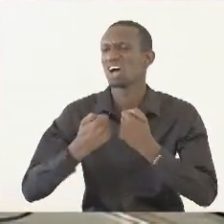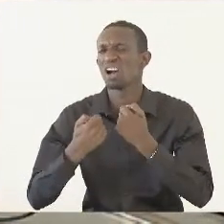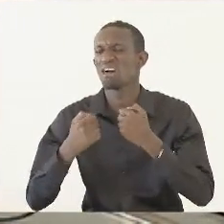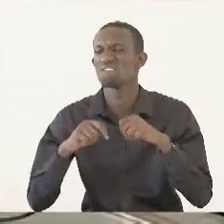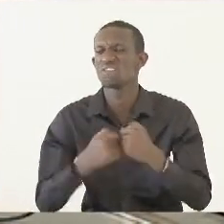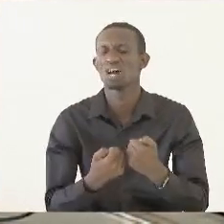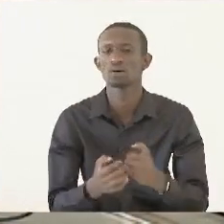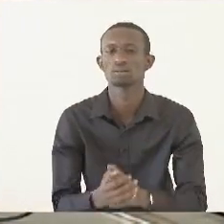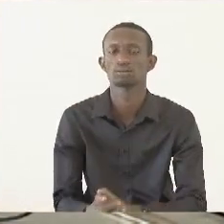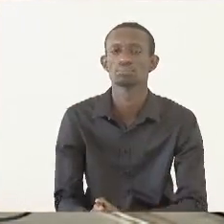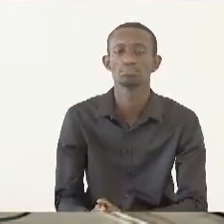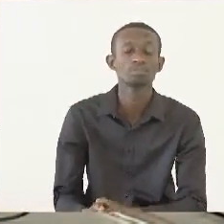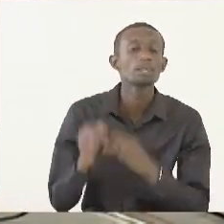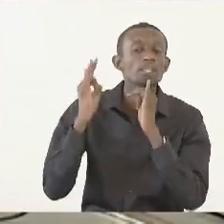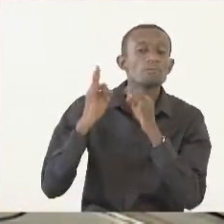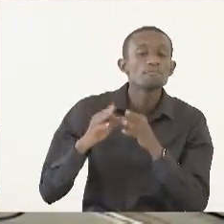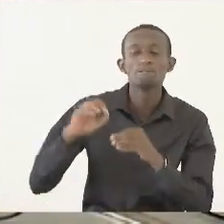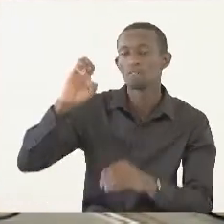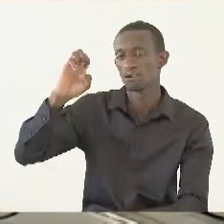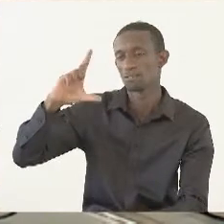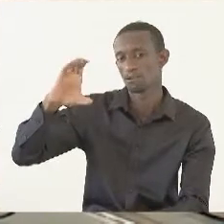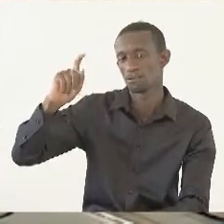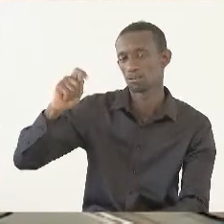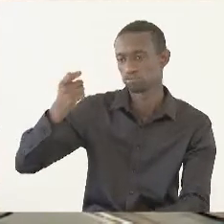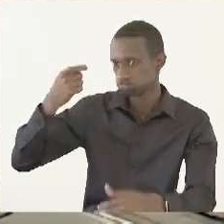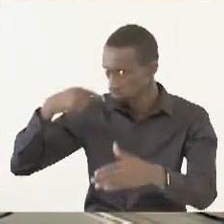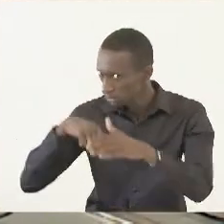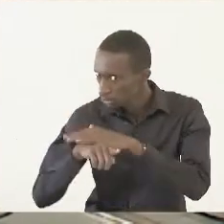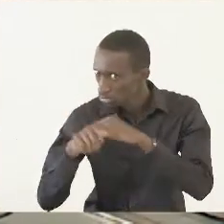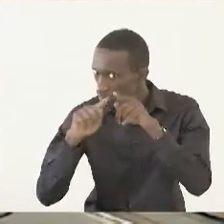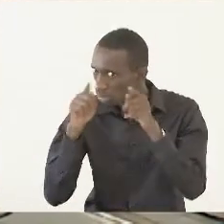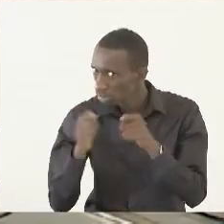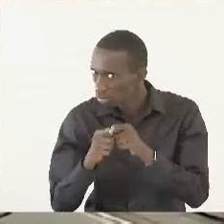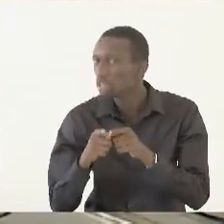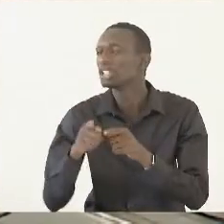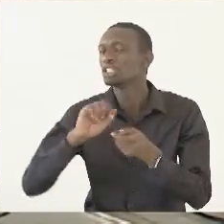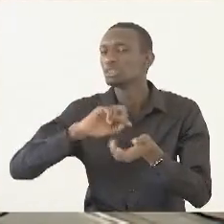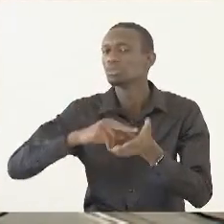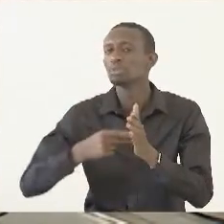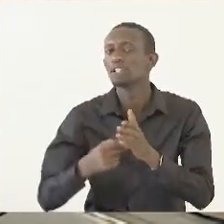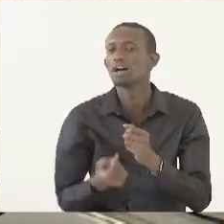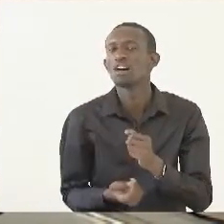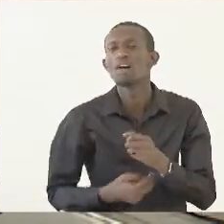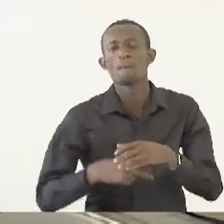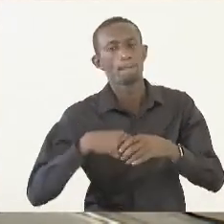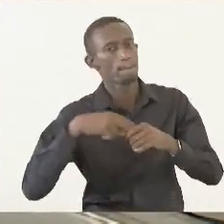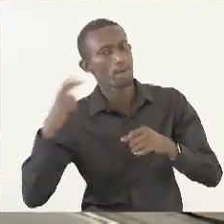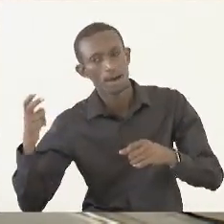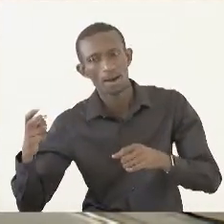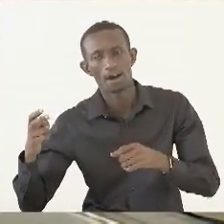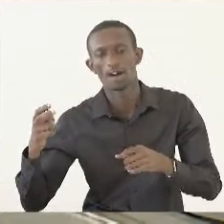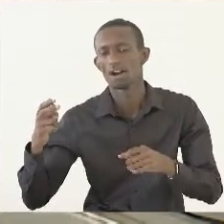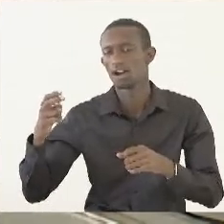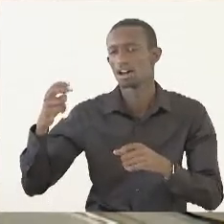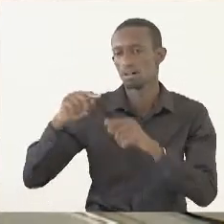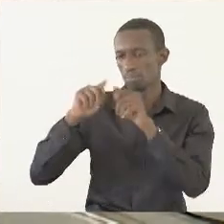this case, when electrons are entering into the ring, that means they are moving out of the ring and they are coming towards